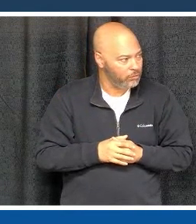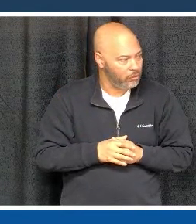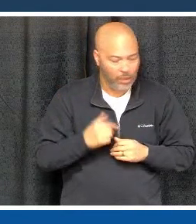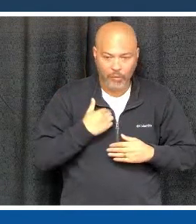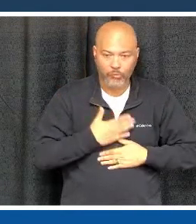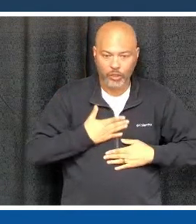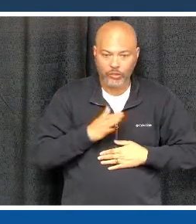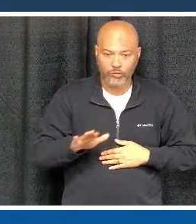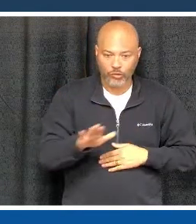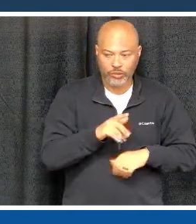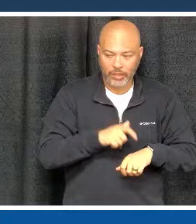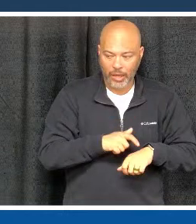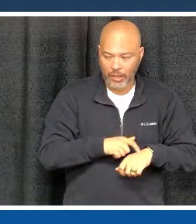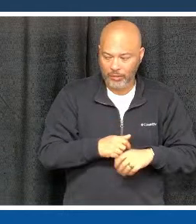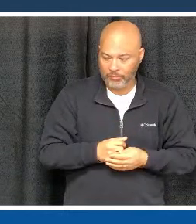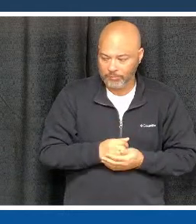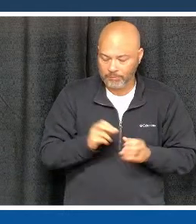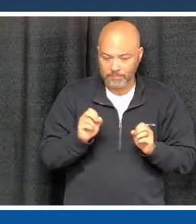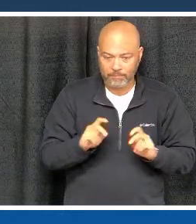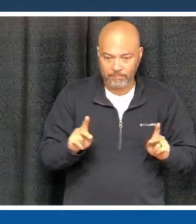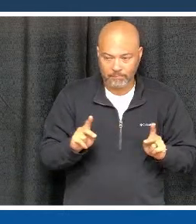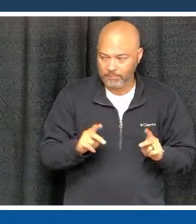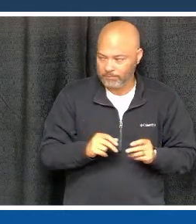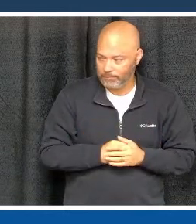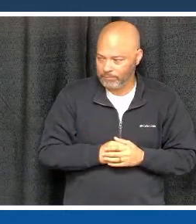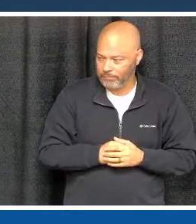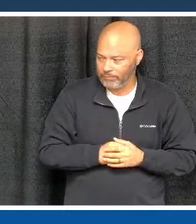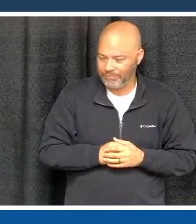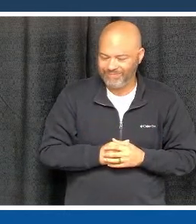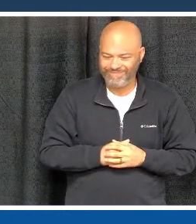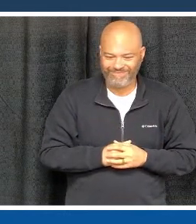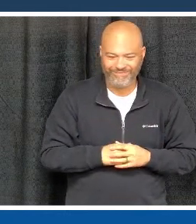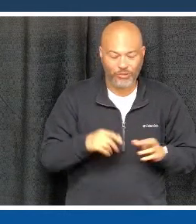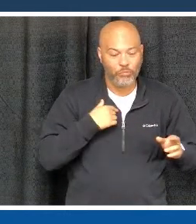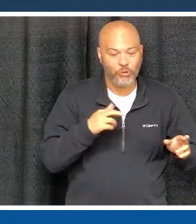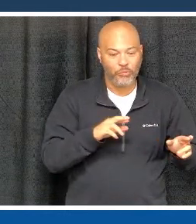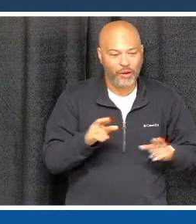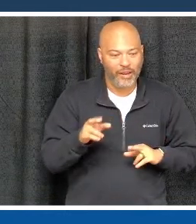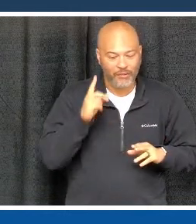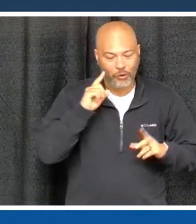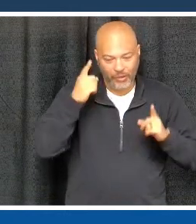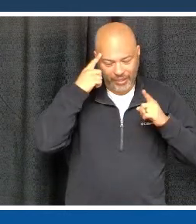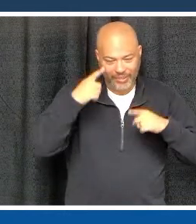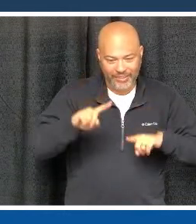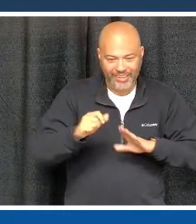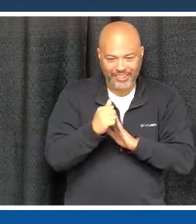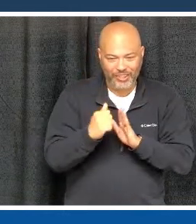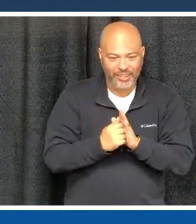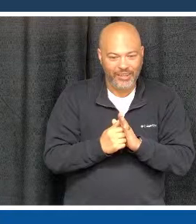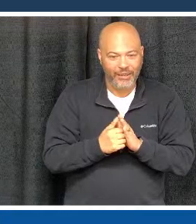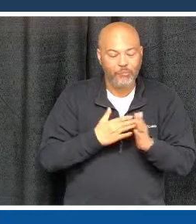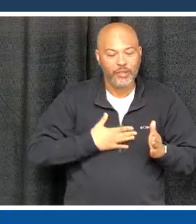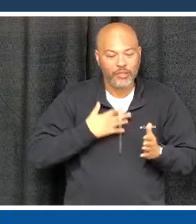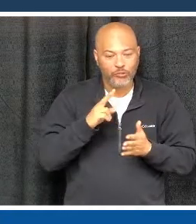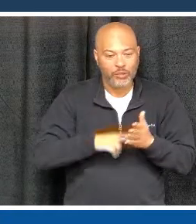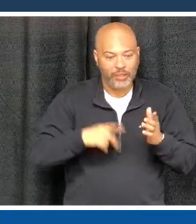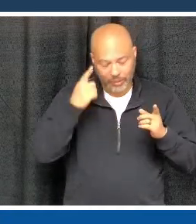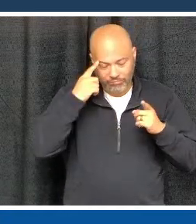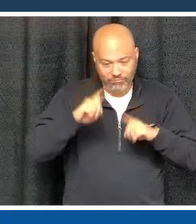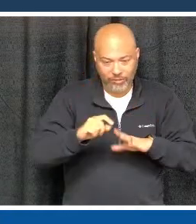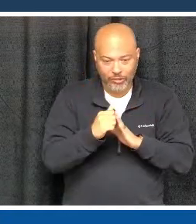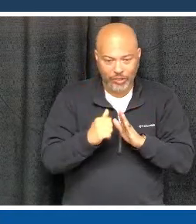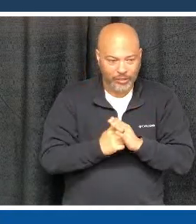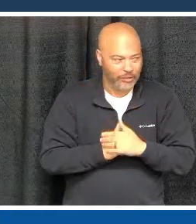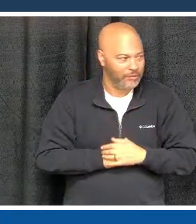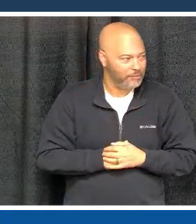appreciate your time. Okay, thank you, sir. Thank you. We're now ready for the consent agenda. Madam Clerk, please read the consent agenda.